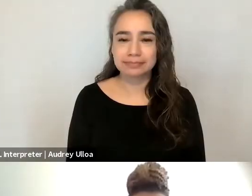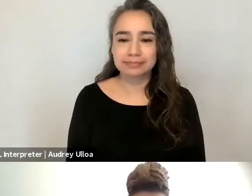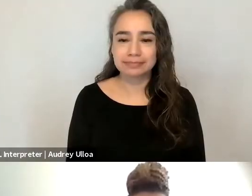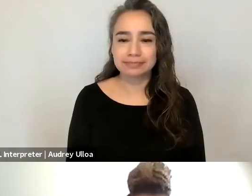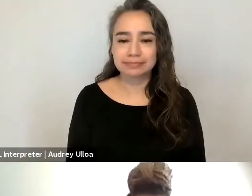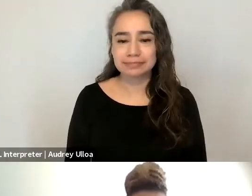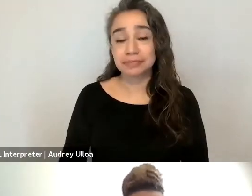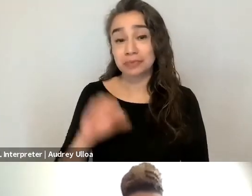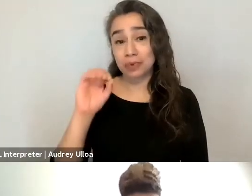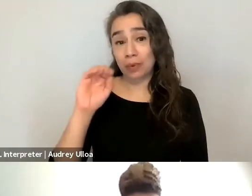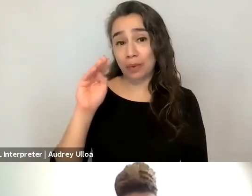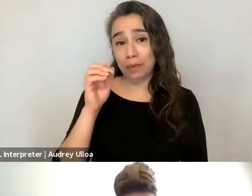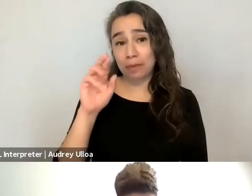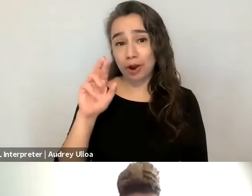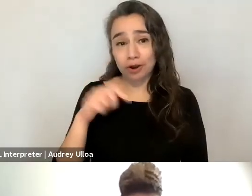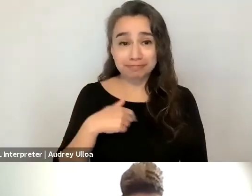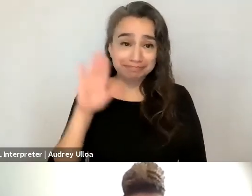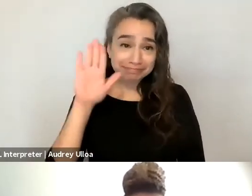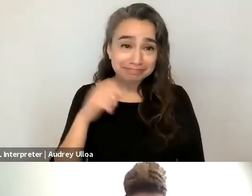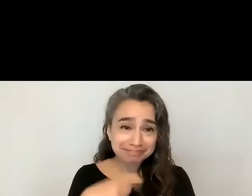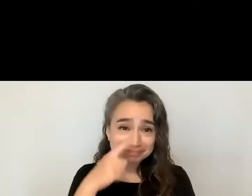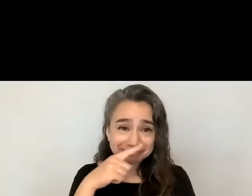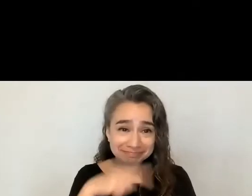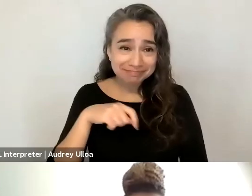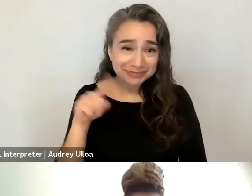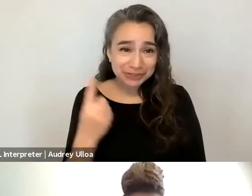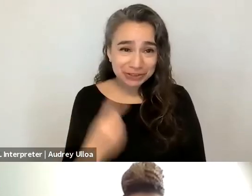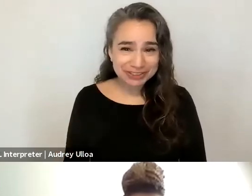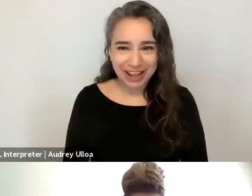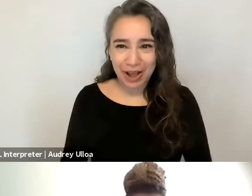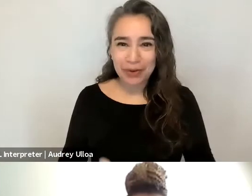Well, I'll go first. I didn't. I'll go first.